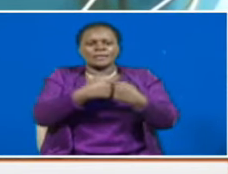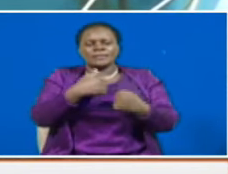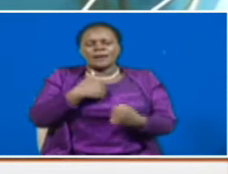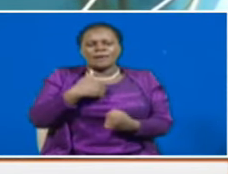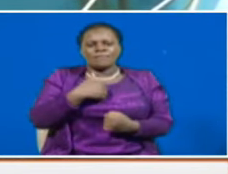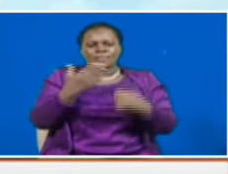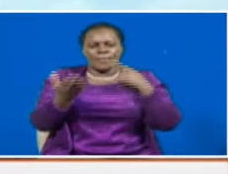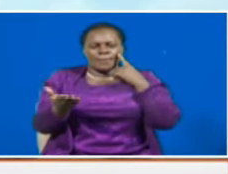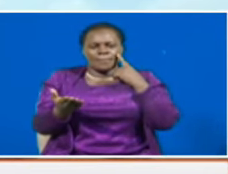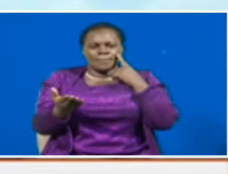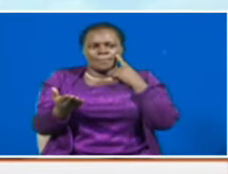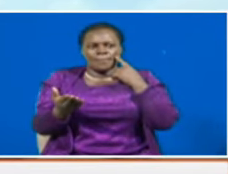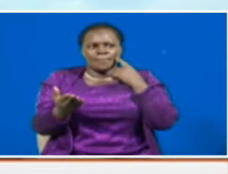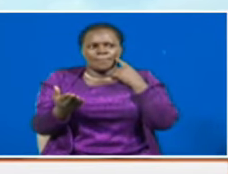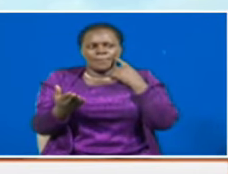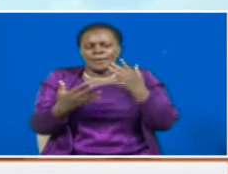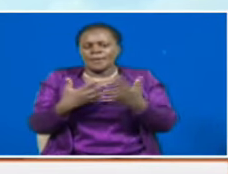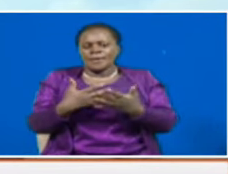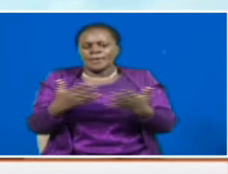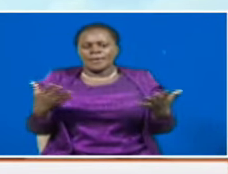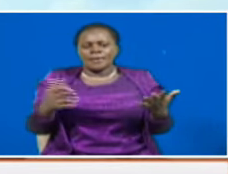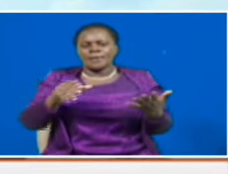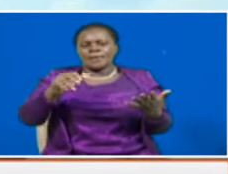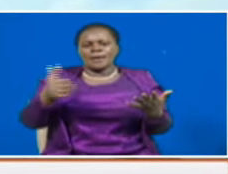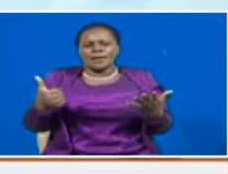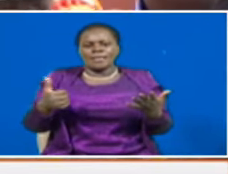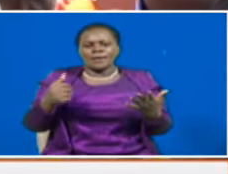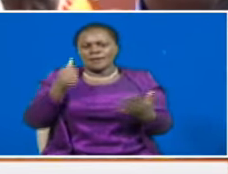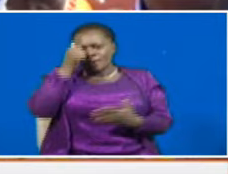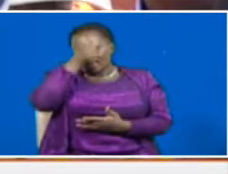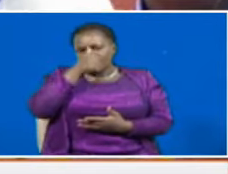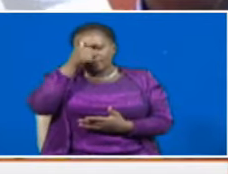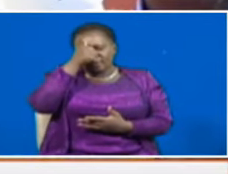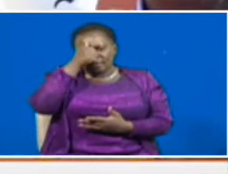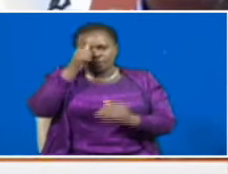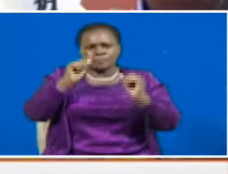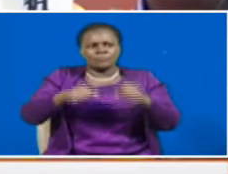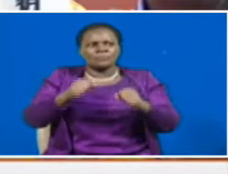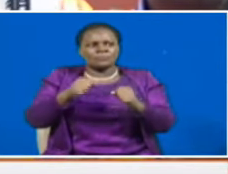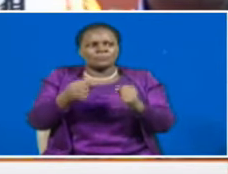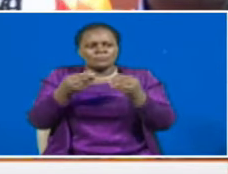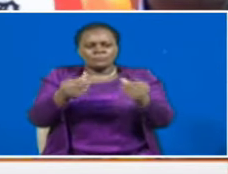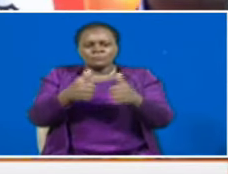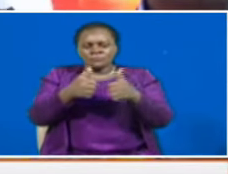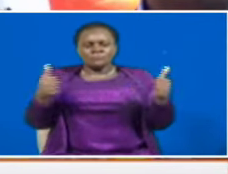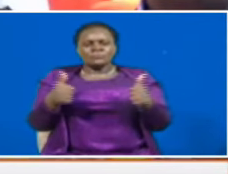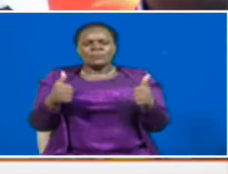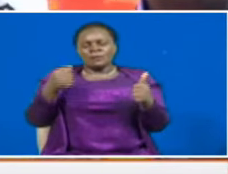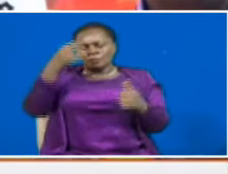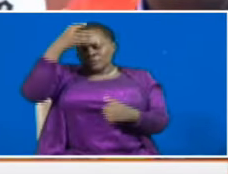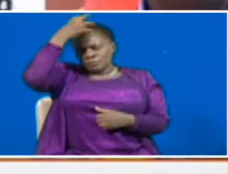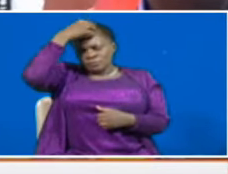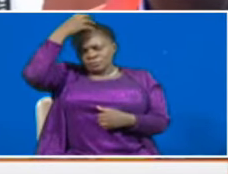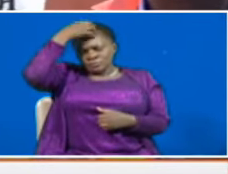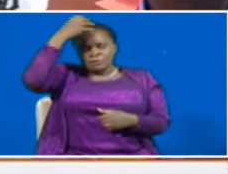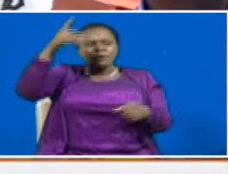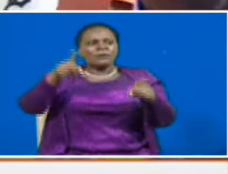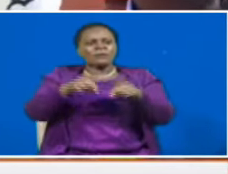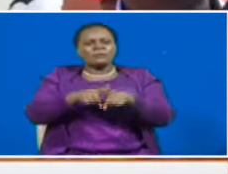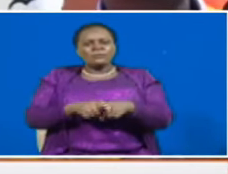Sea, any cargo coming from Asia now, you can do transshipment in the port of Lamu, and it shortens